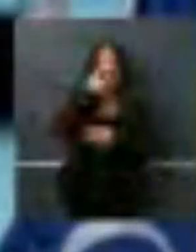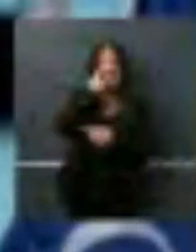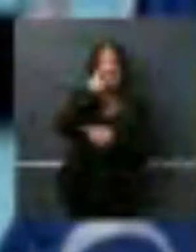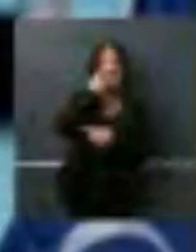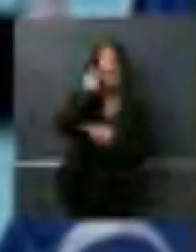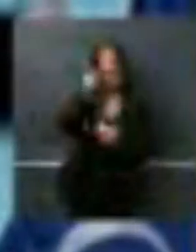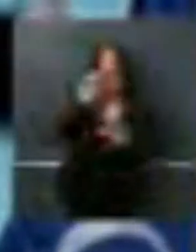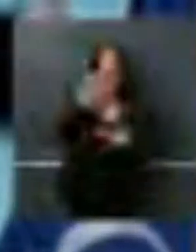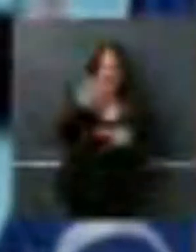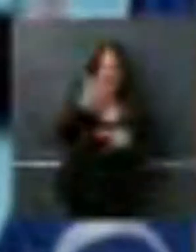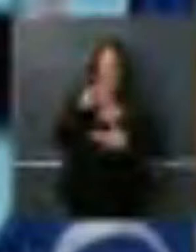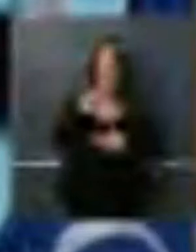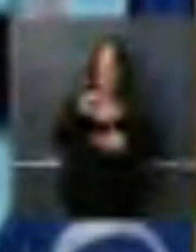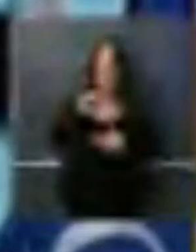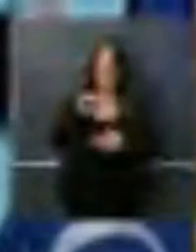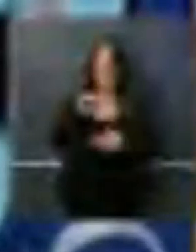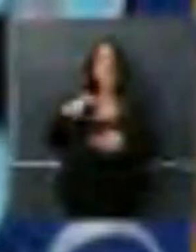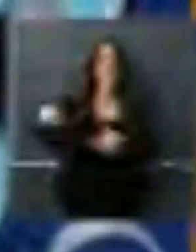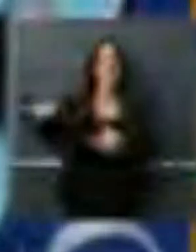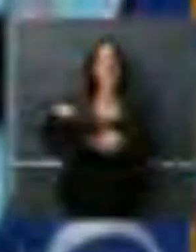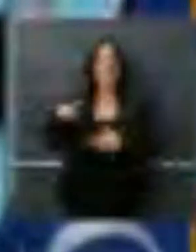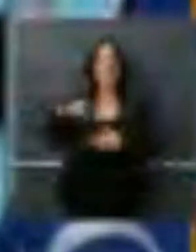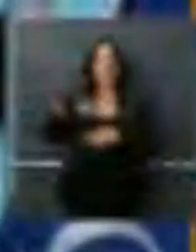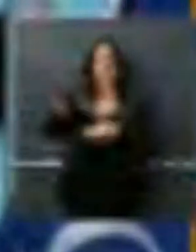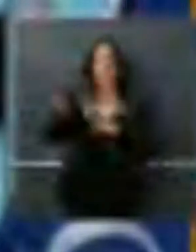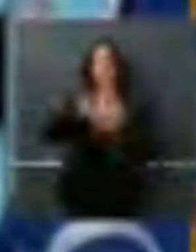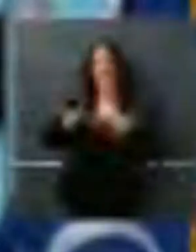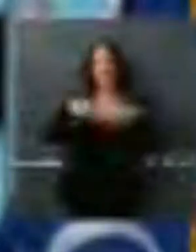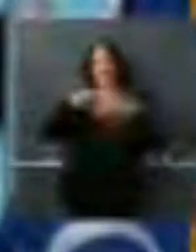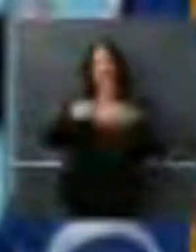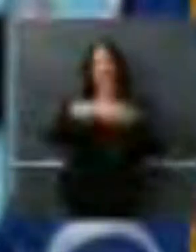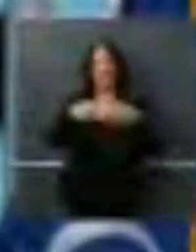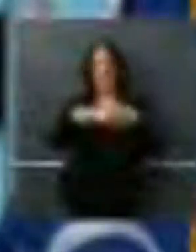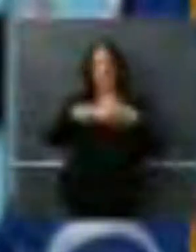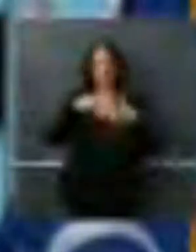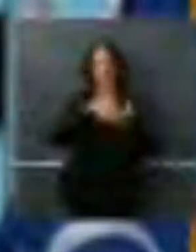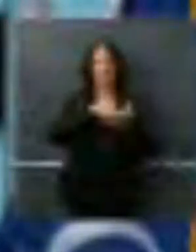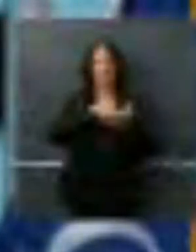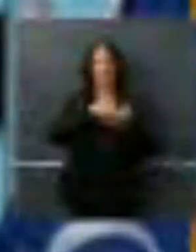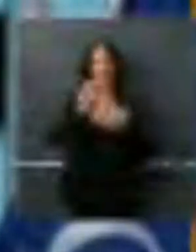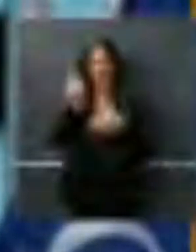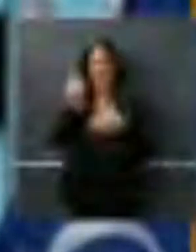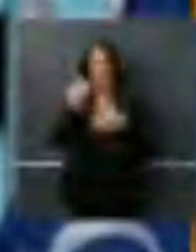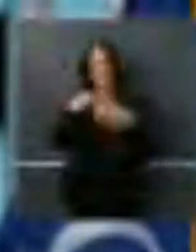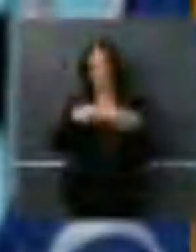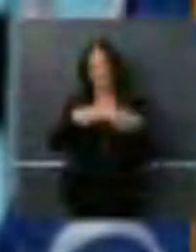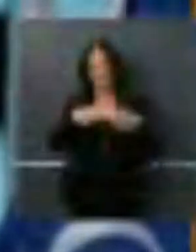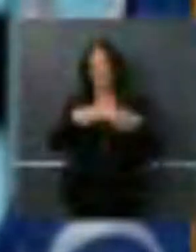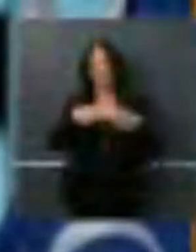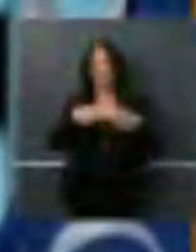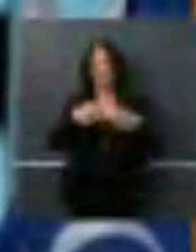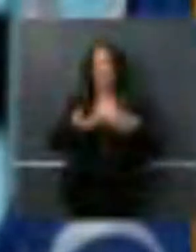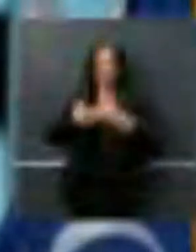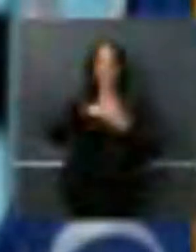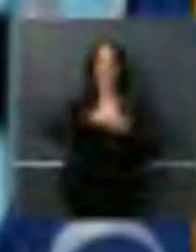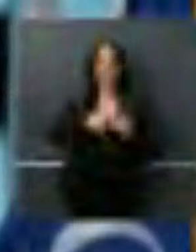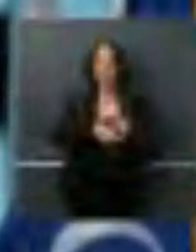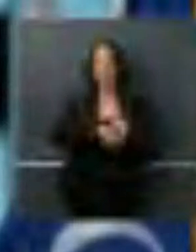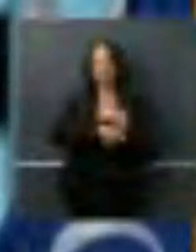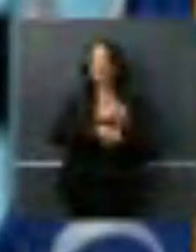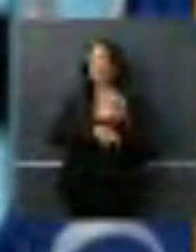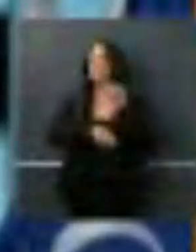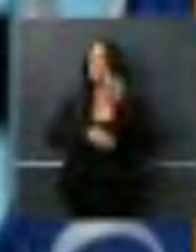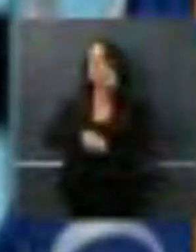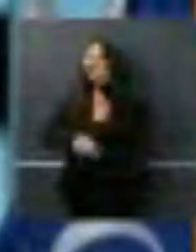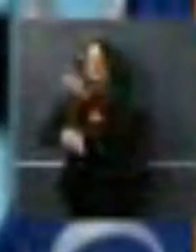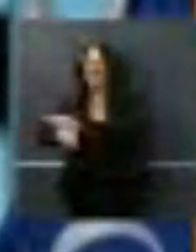LaGuardia tonight, 14 doctors working in partnership with an organization of physicians, of